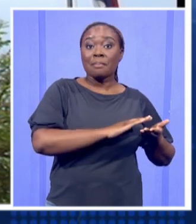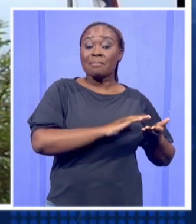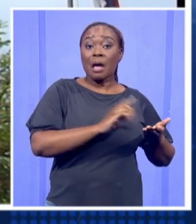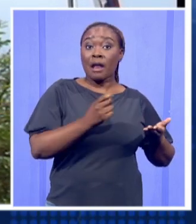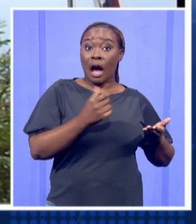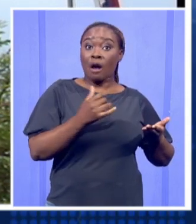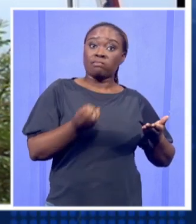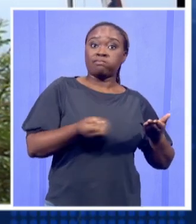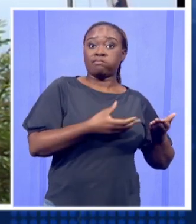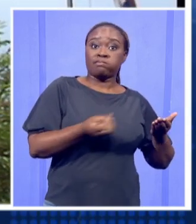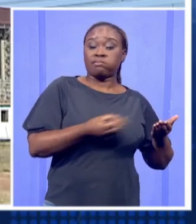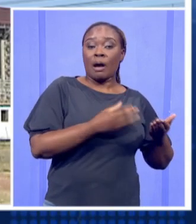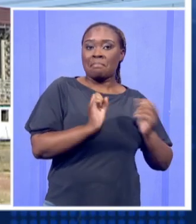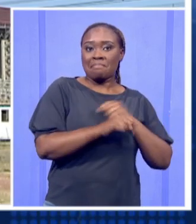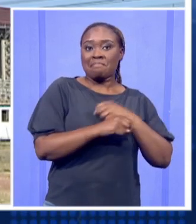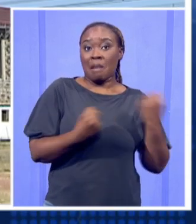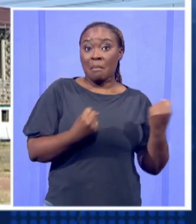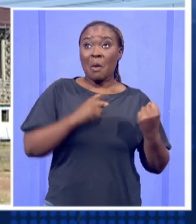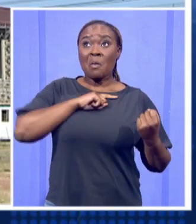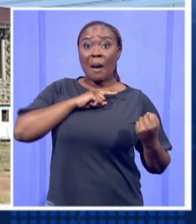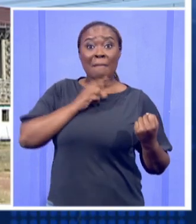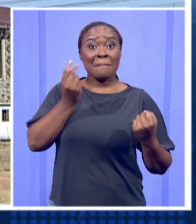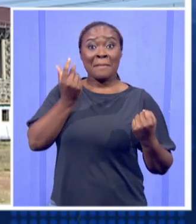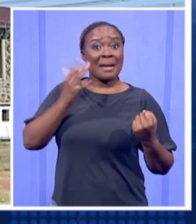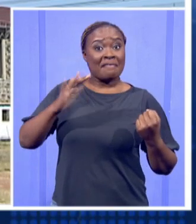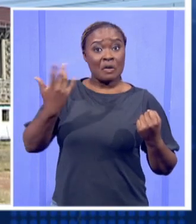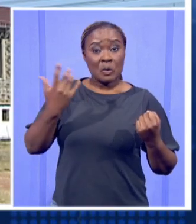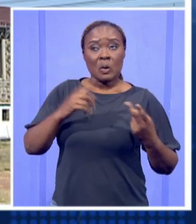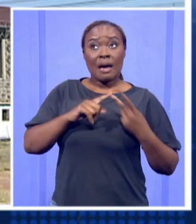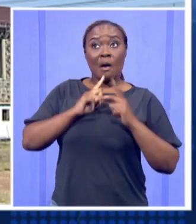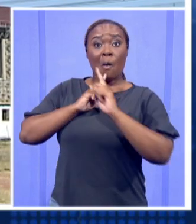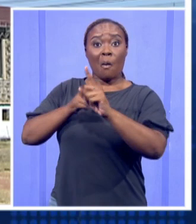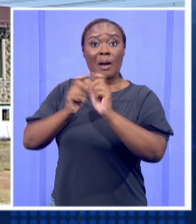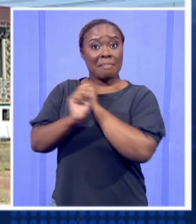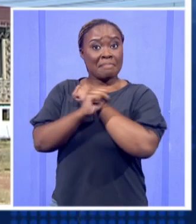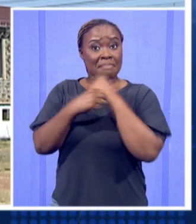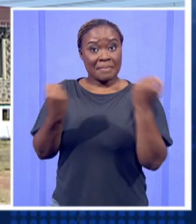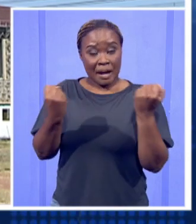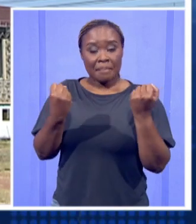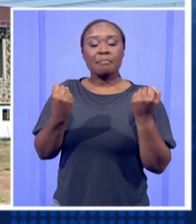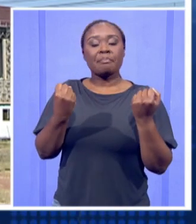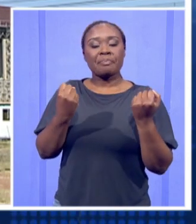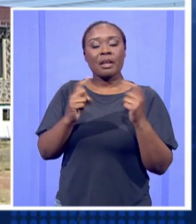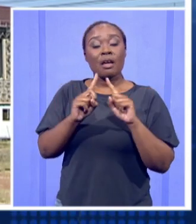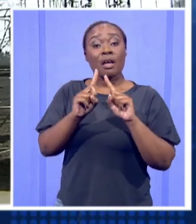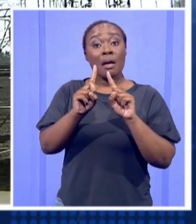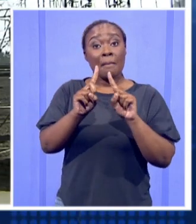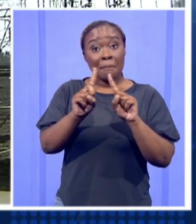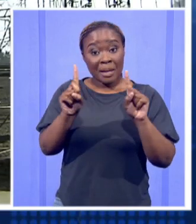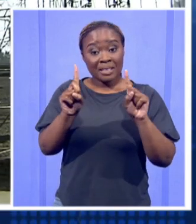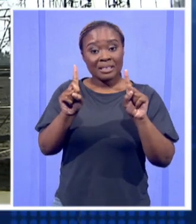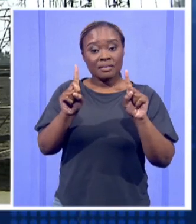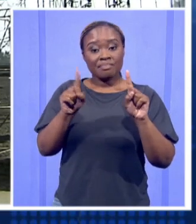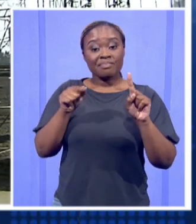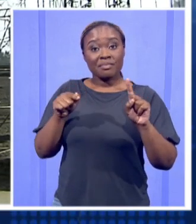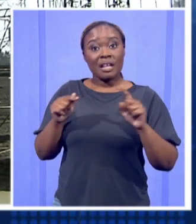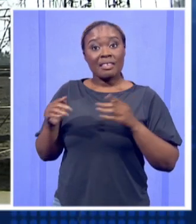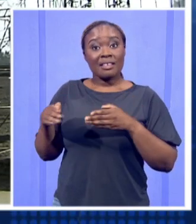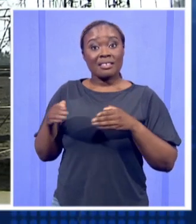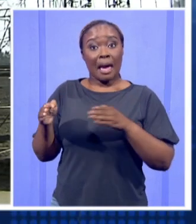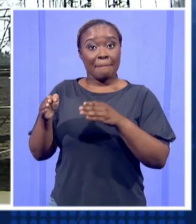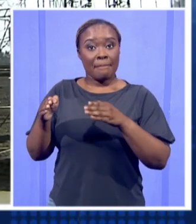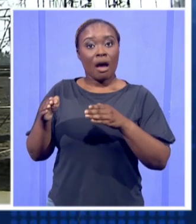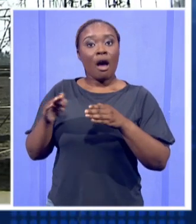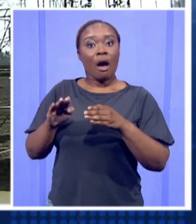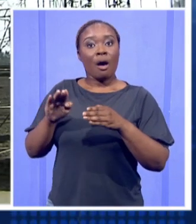money, and the ship, there's nothing on order. But they had completed this topping up of the top dams